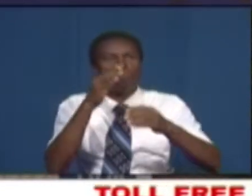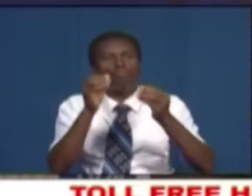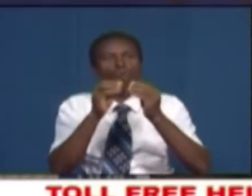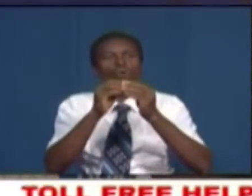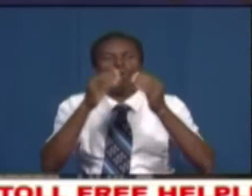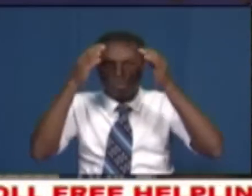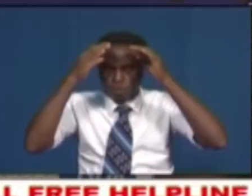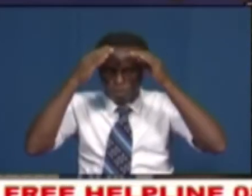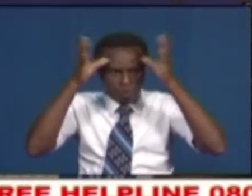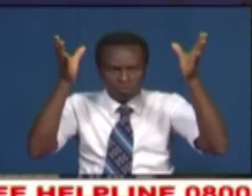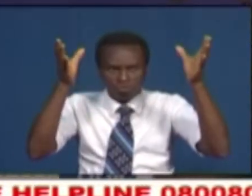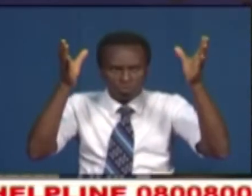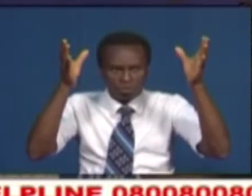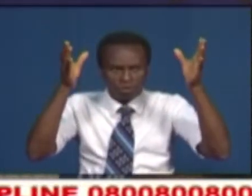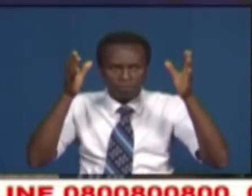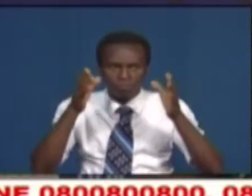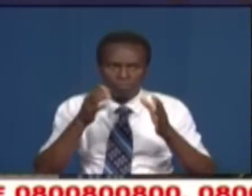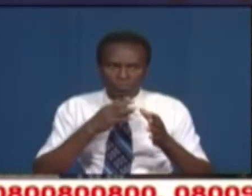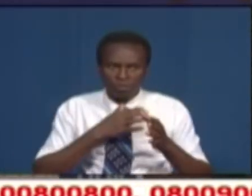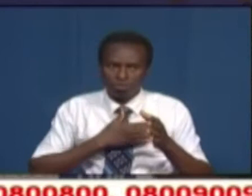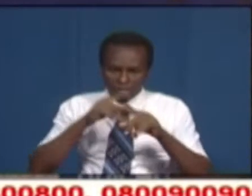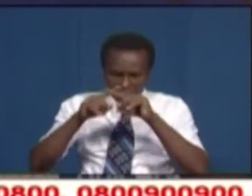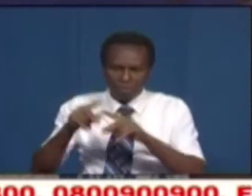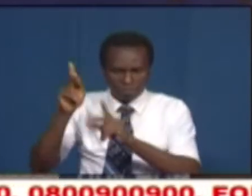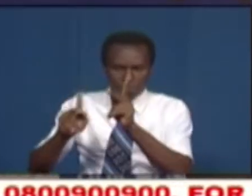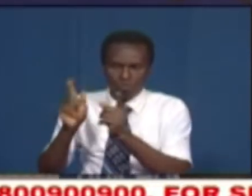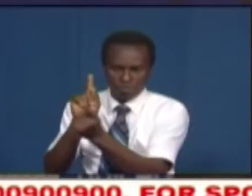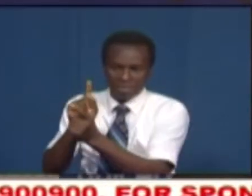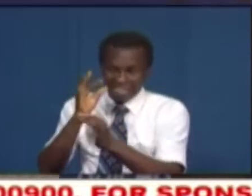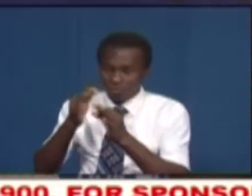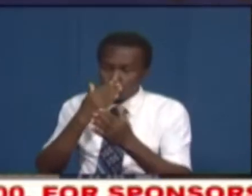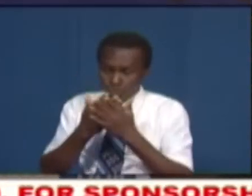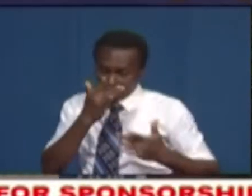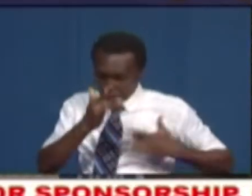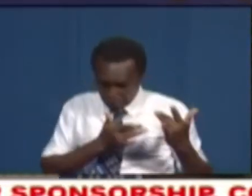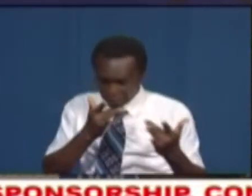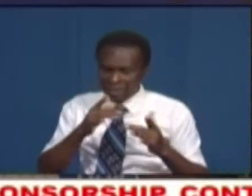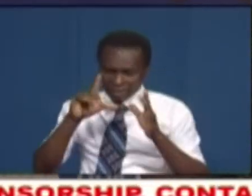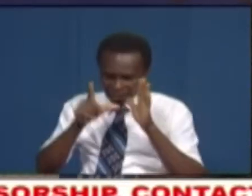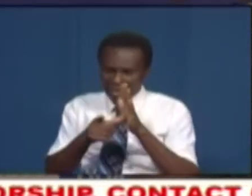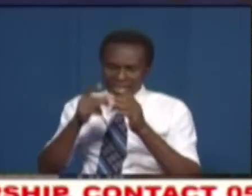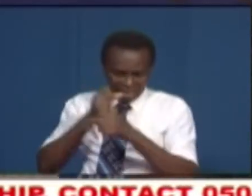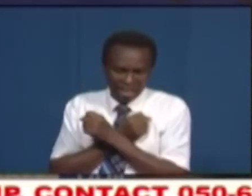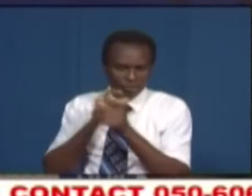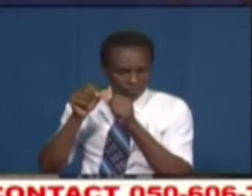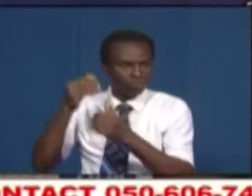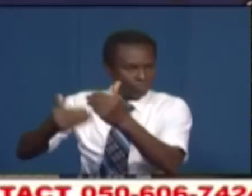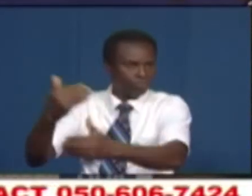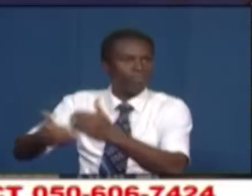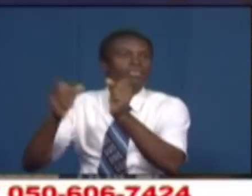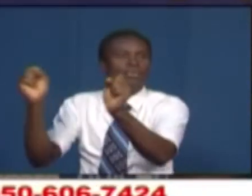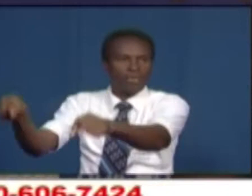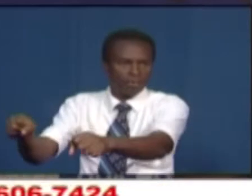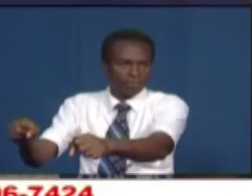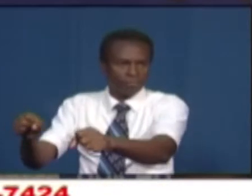major cause of. So it's not in all situations. It depends on the kind of people that you get to, you are put into the